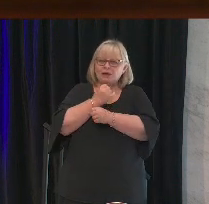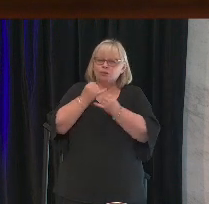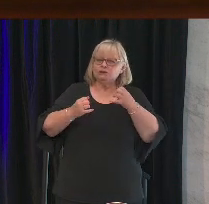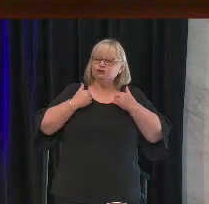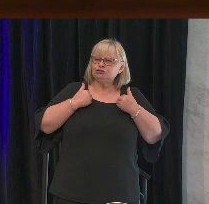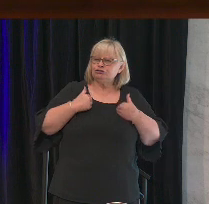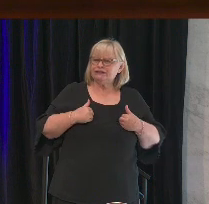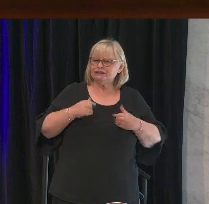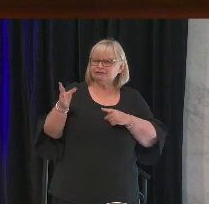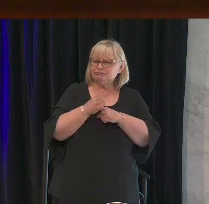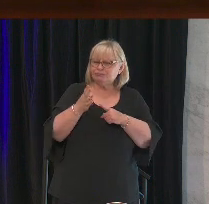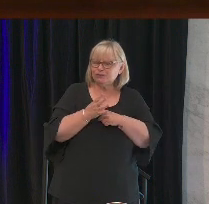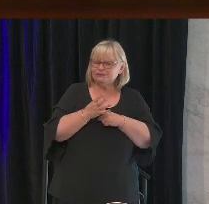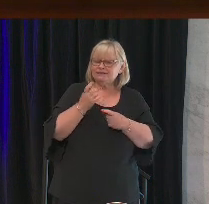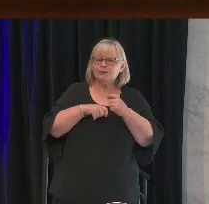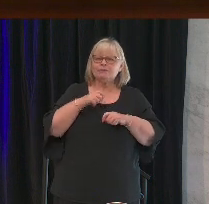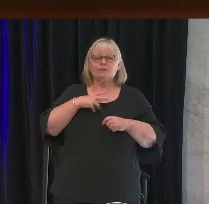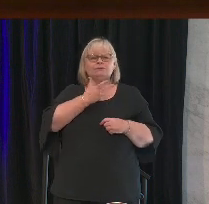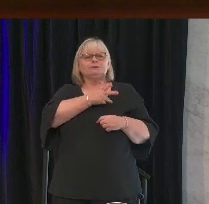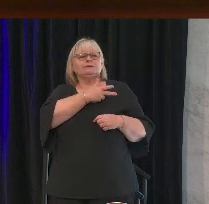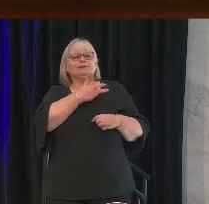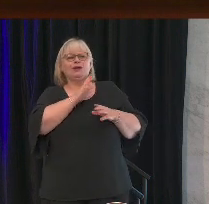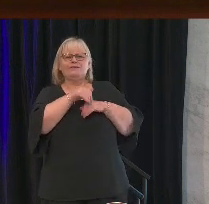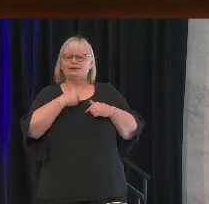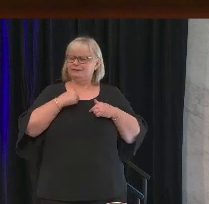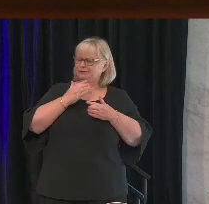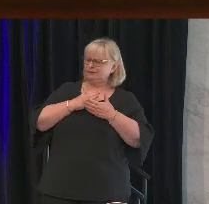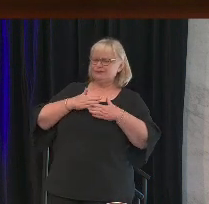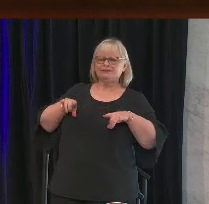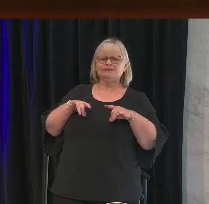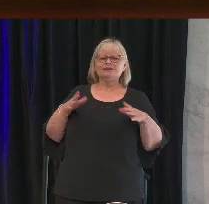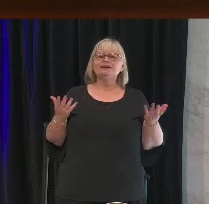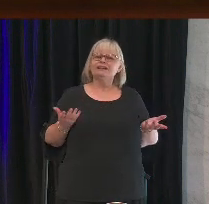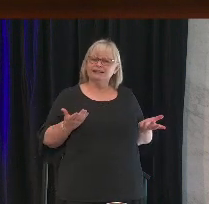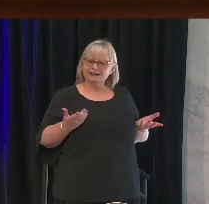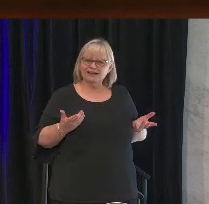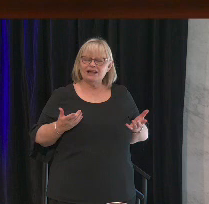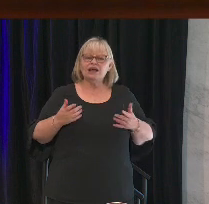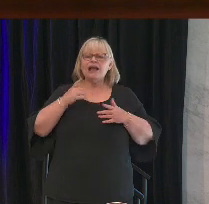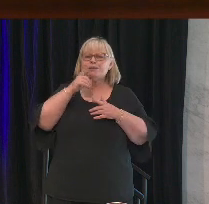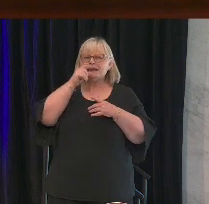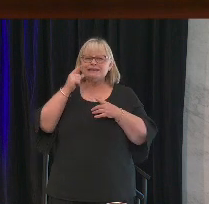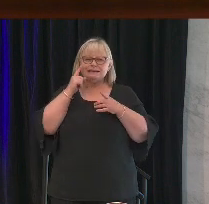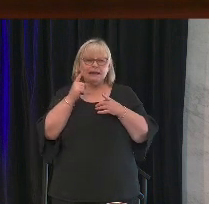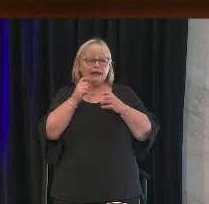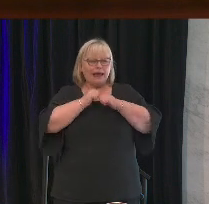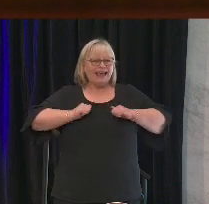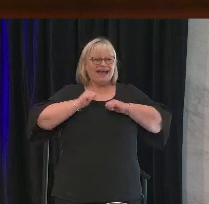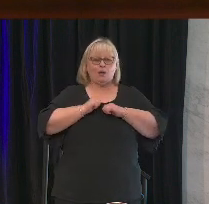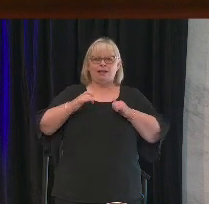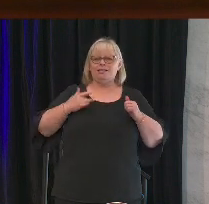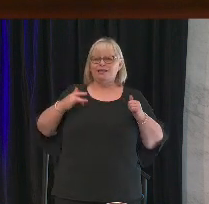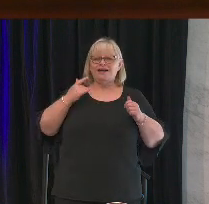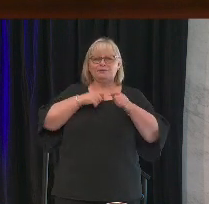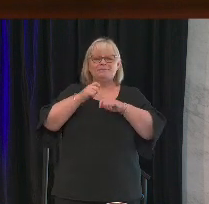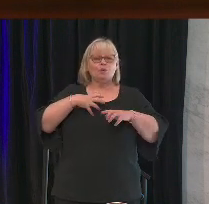it means to be Australia shines ever more brighter. With it, the canon of our national life grows. Those stories